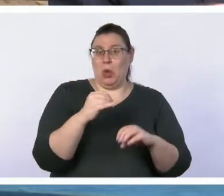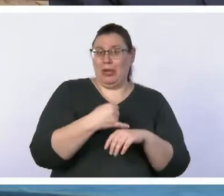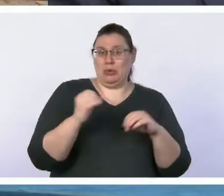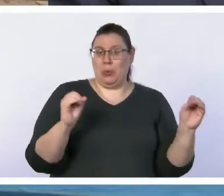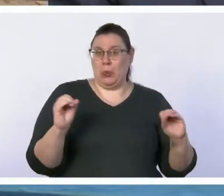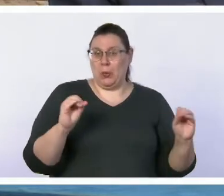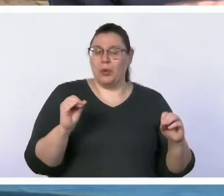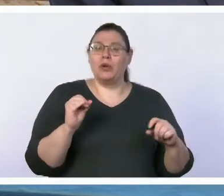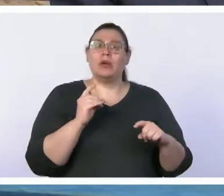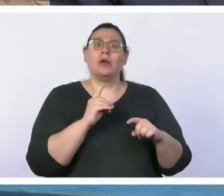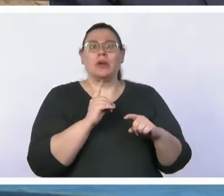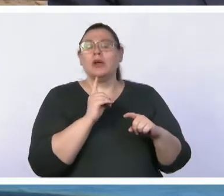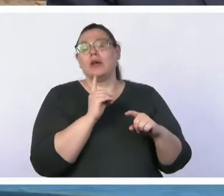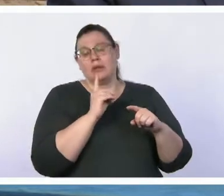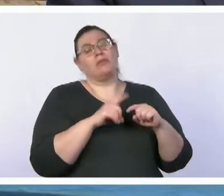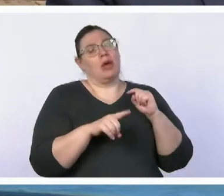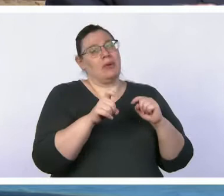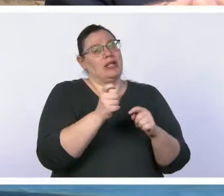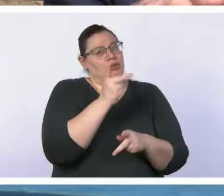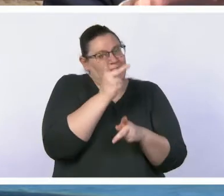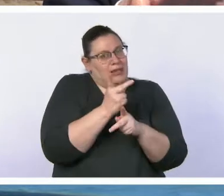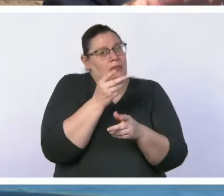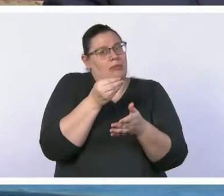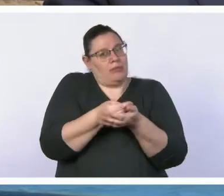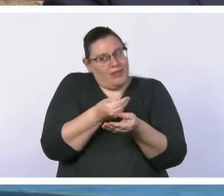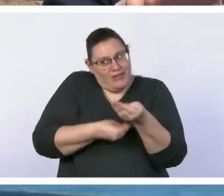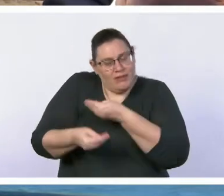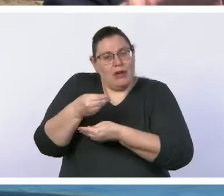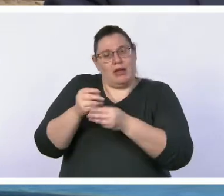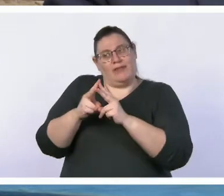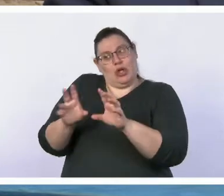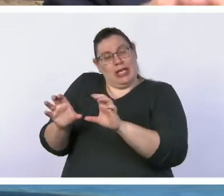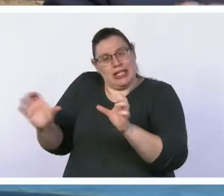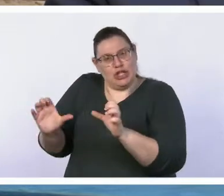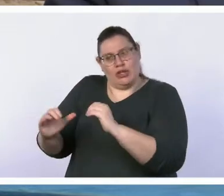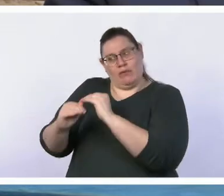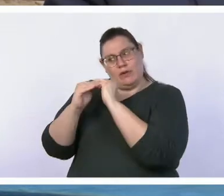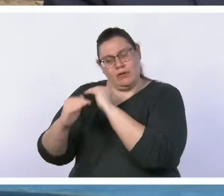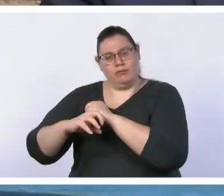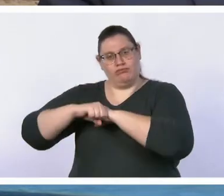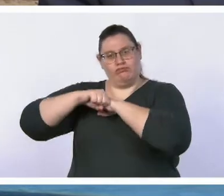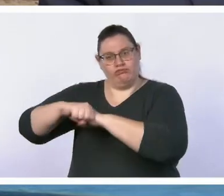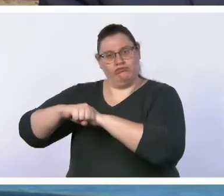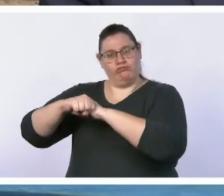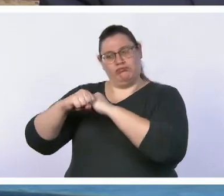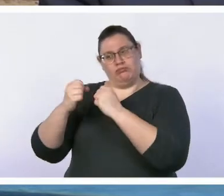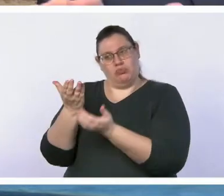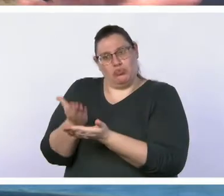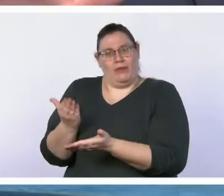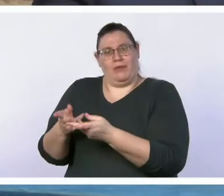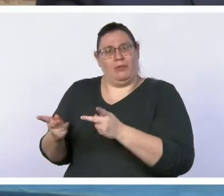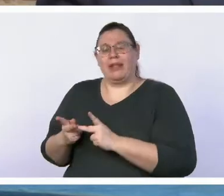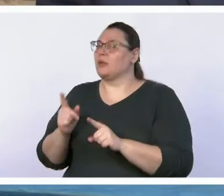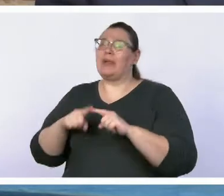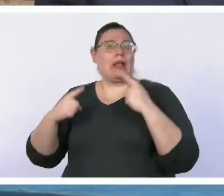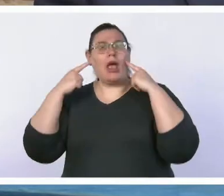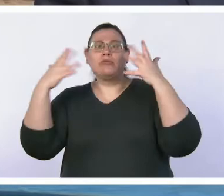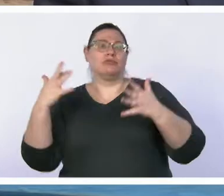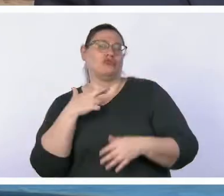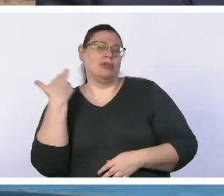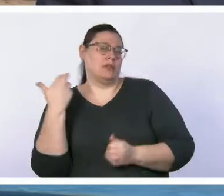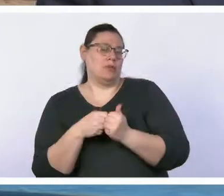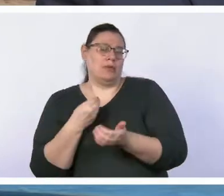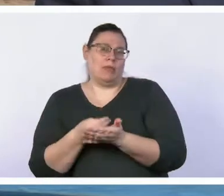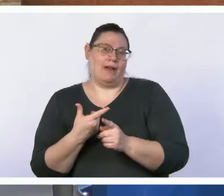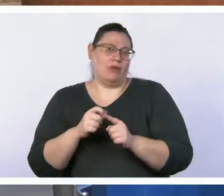to maintain those funds in very conservative, stable, prudent places. We can't take risks with the